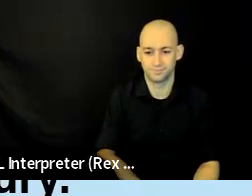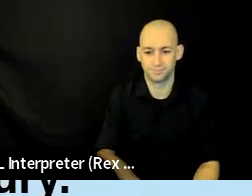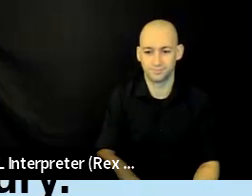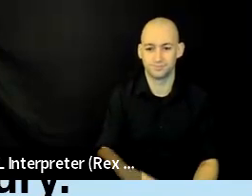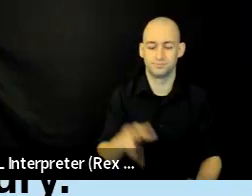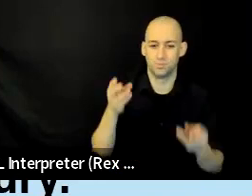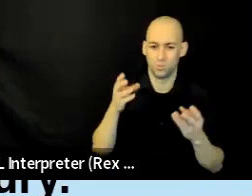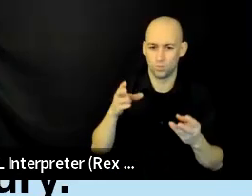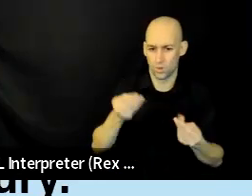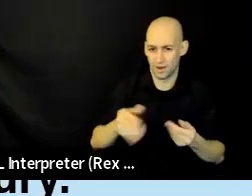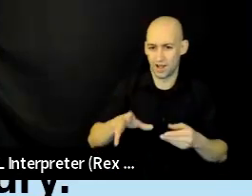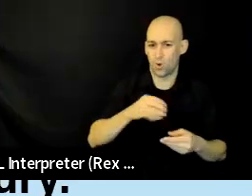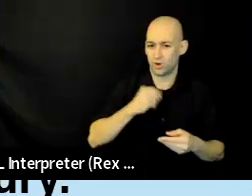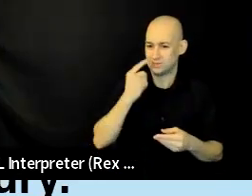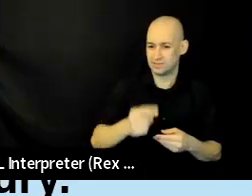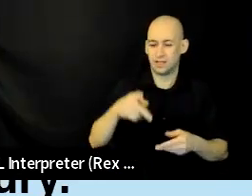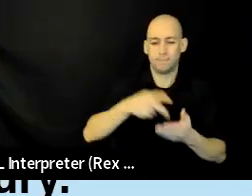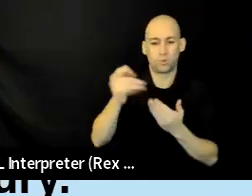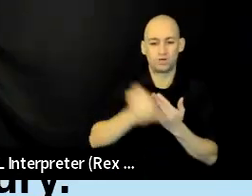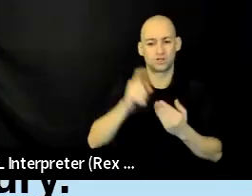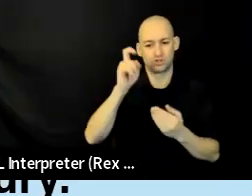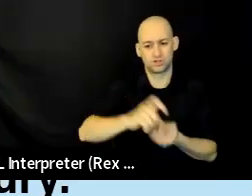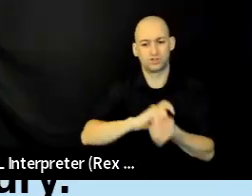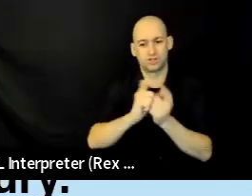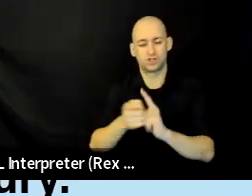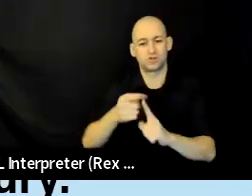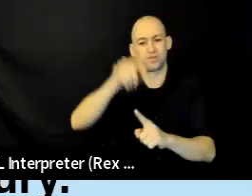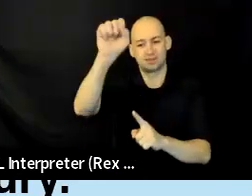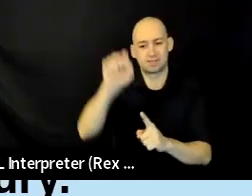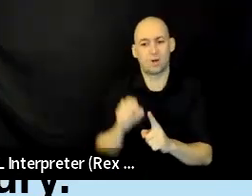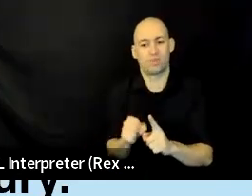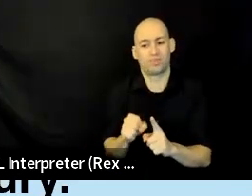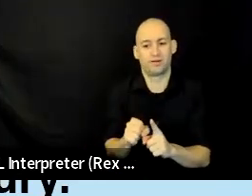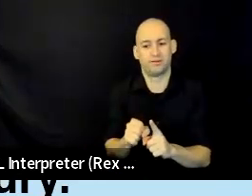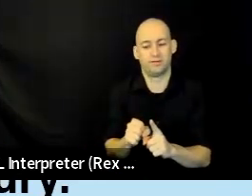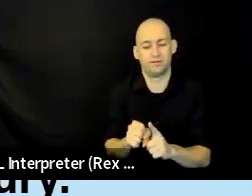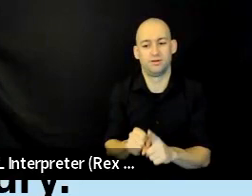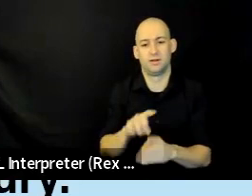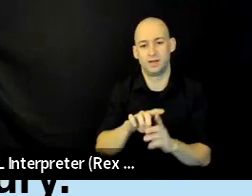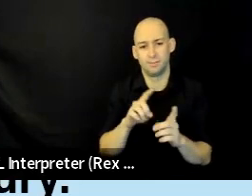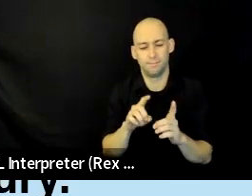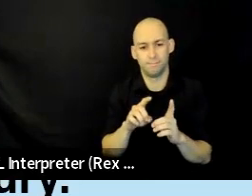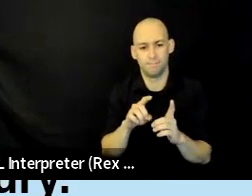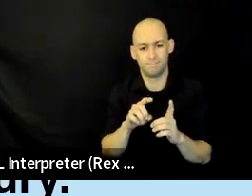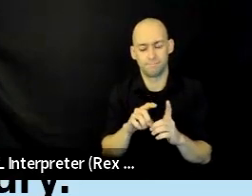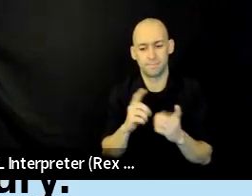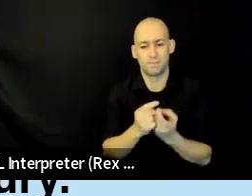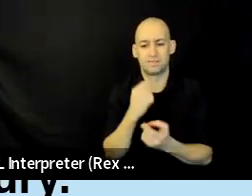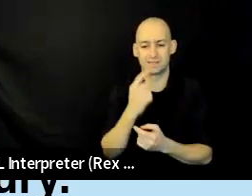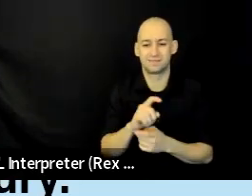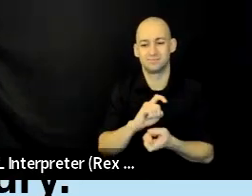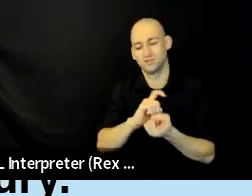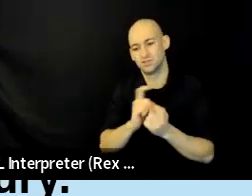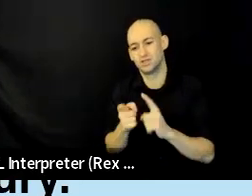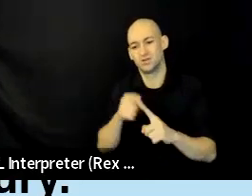Property owner contends the project should be shifted to the south. Department's response: shifting the new undercrossing to the south